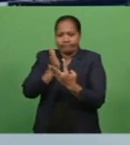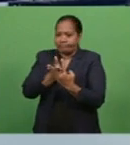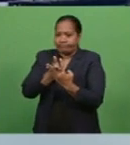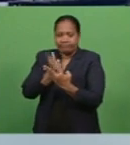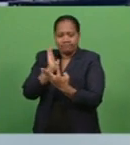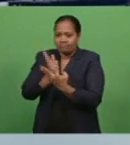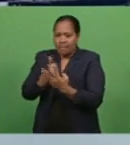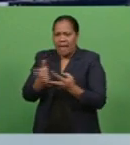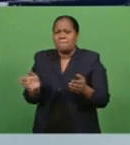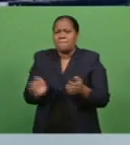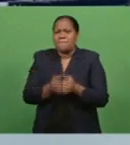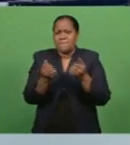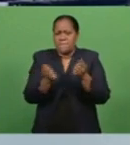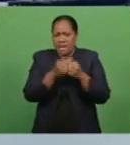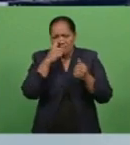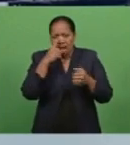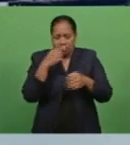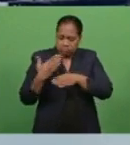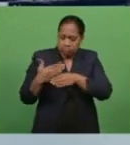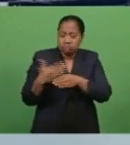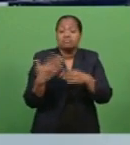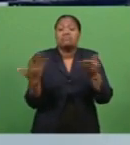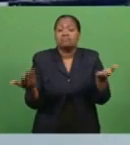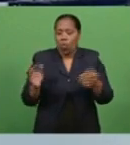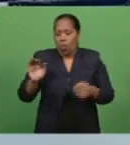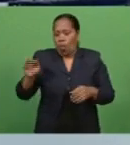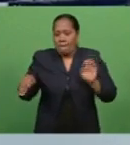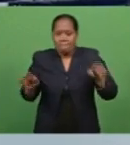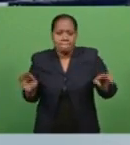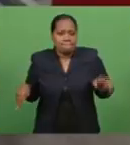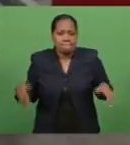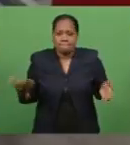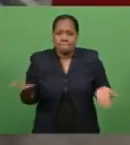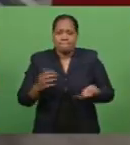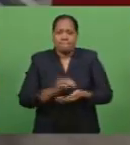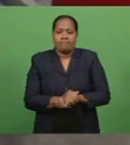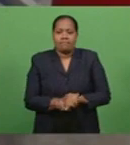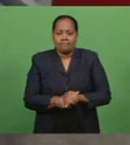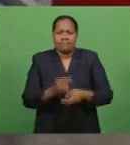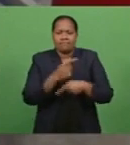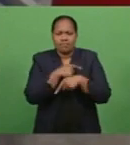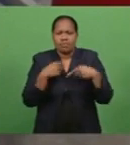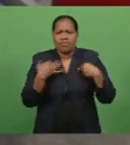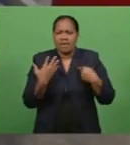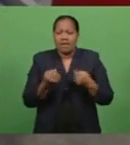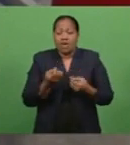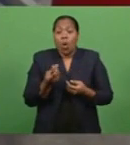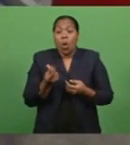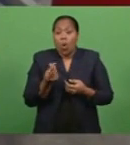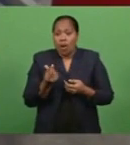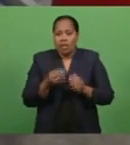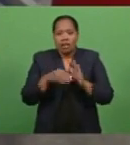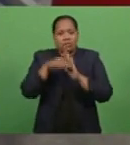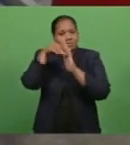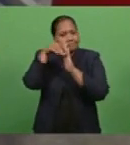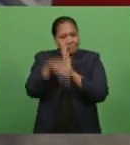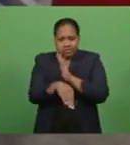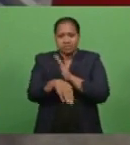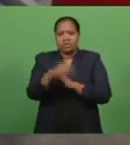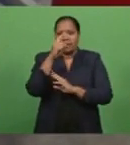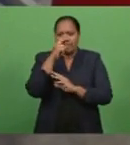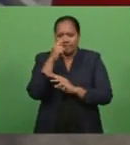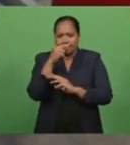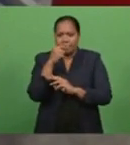from home, leading to far fewer commuters on the road. We've had oil demand collapse. People are driving